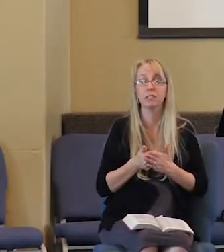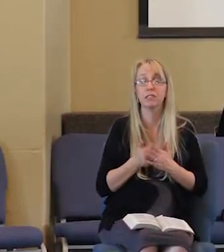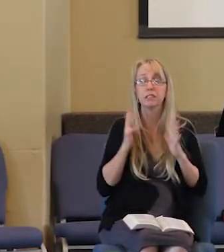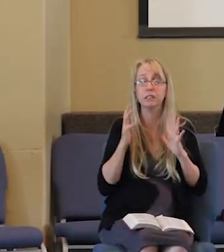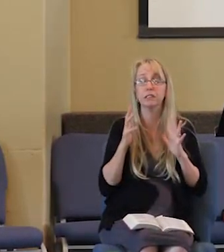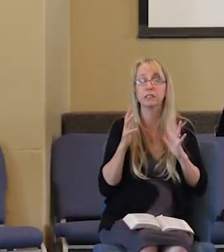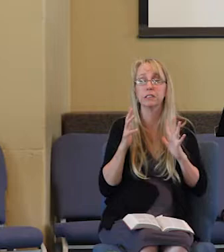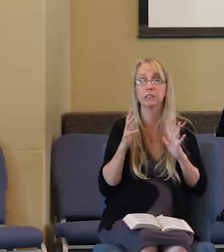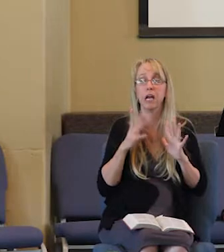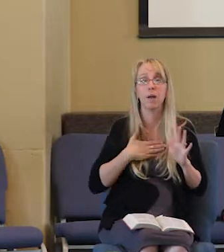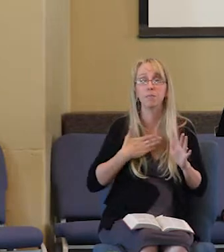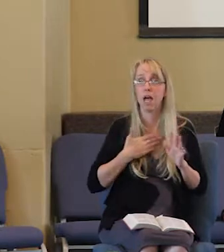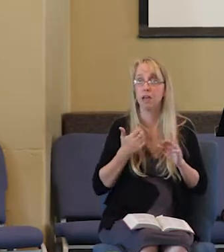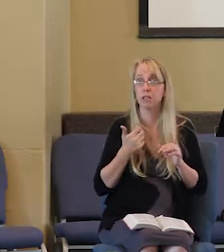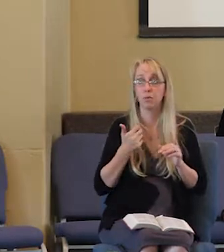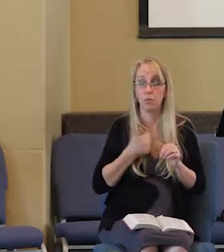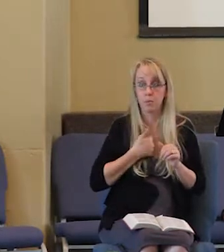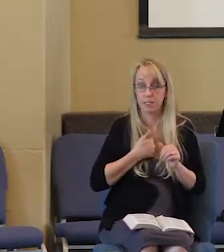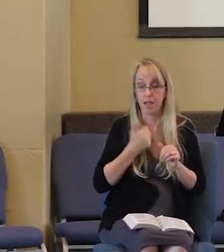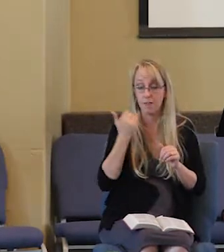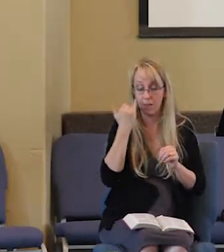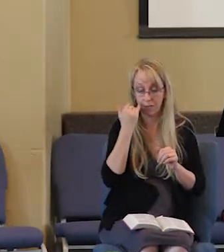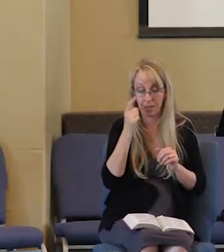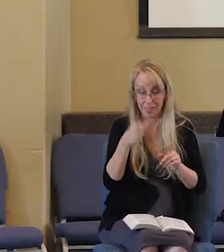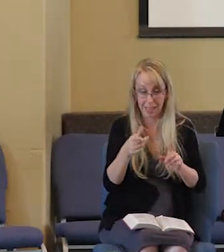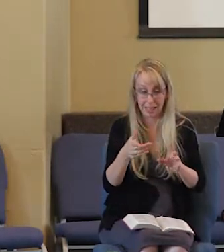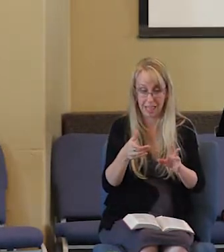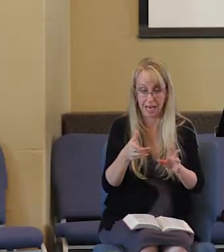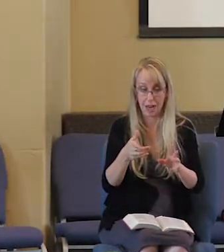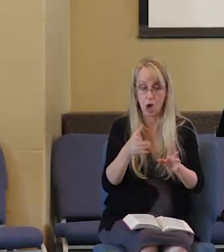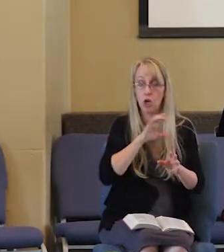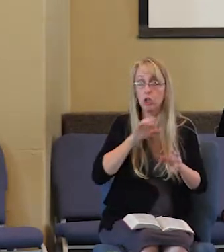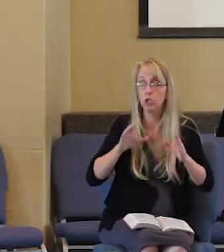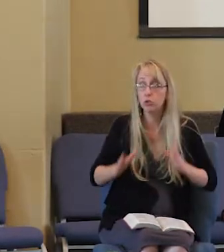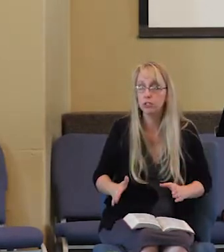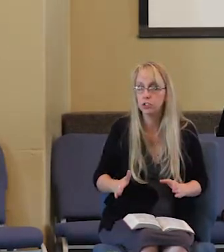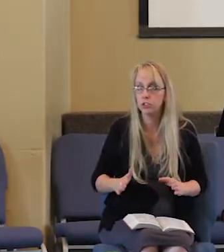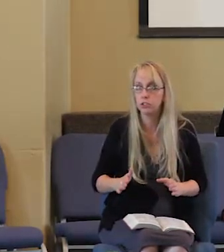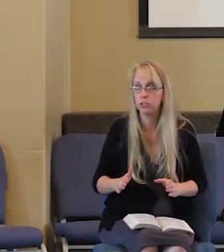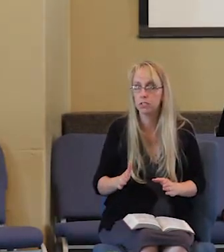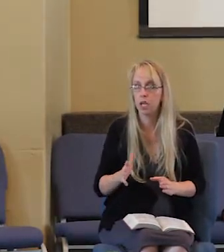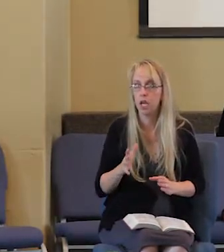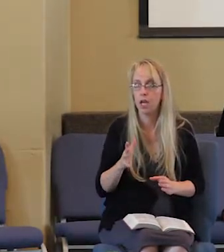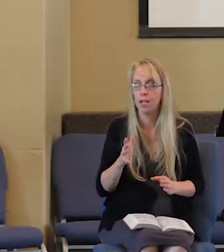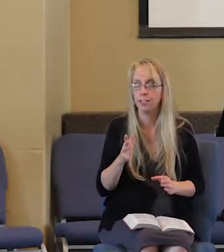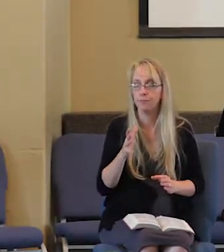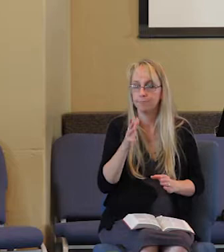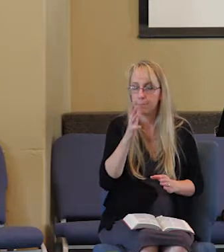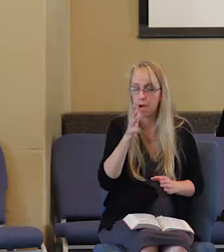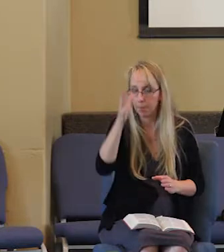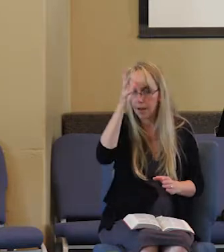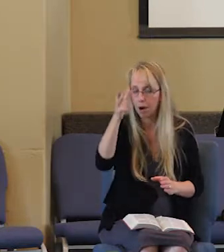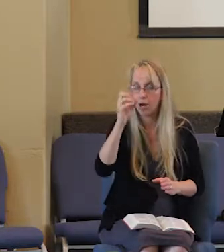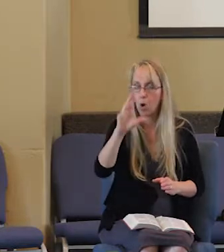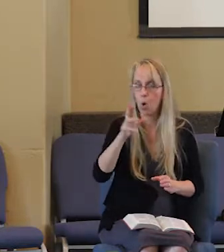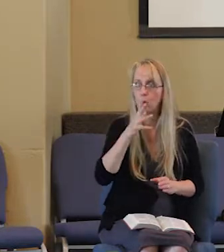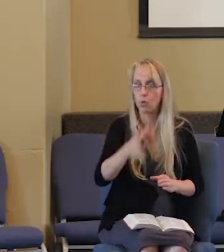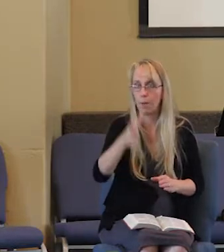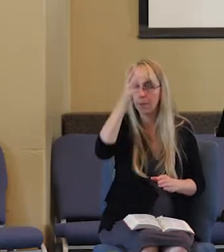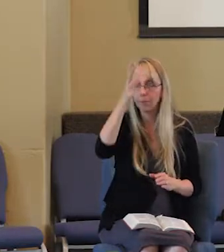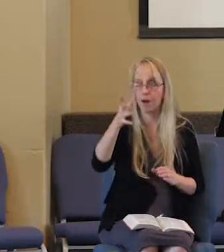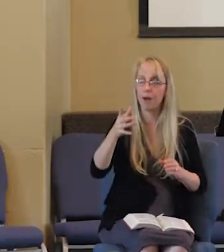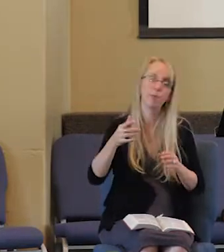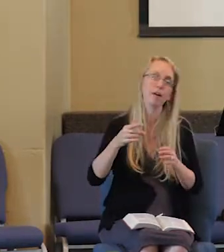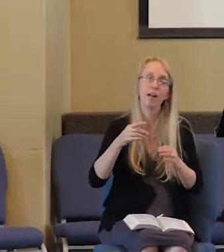if I thought that a Christian parent or grandparent didn't pray for their grandchildren. I mean, you guys, there's grandparents here,